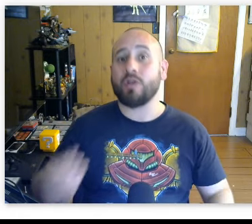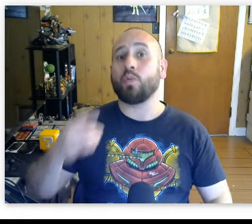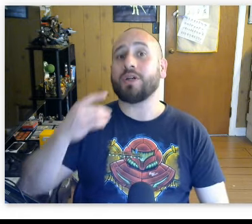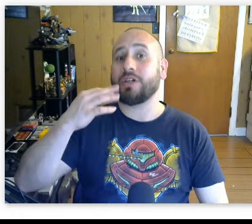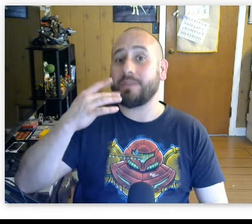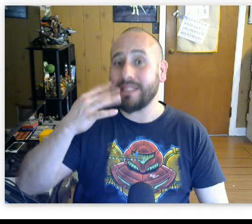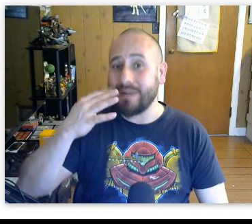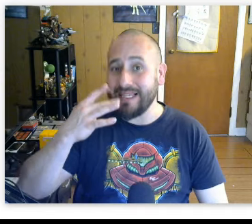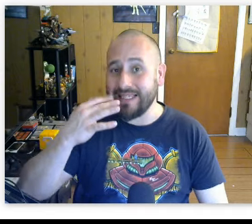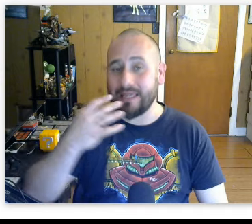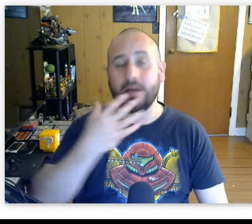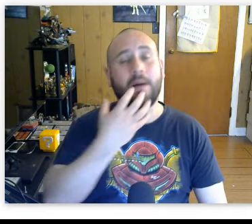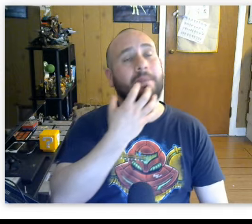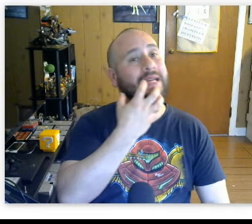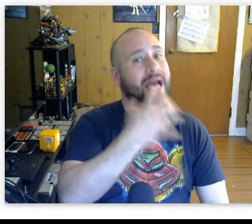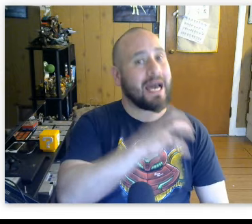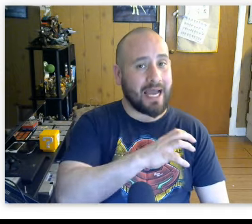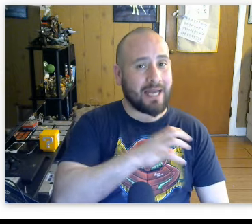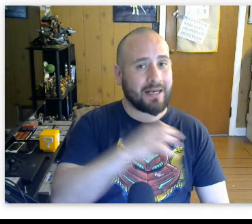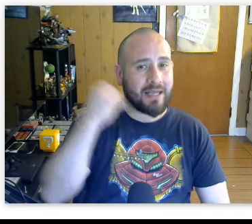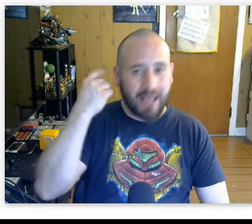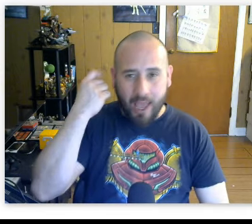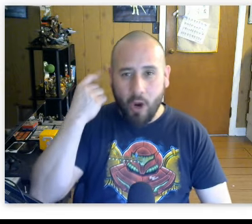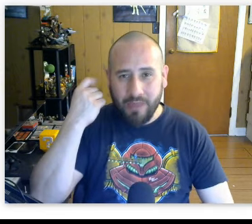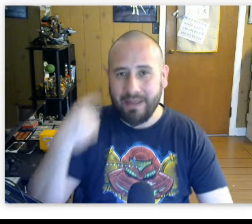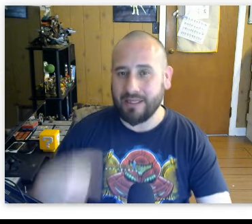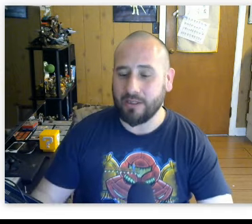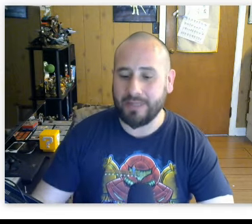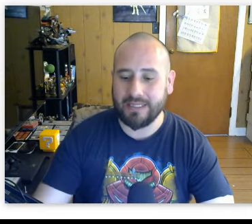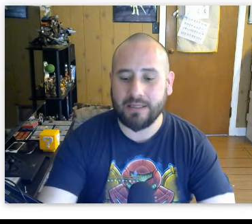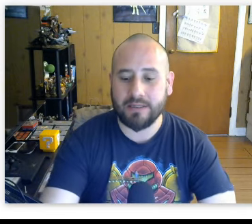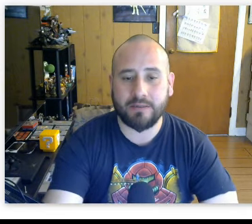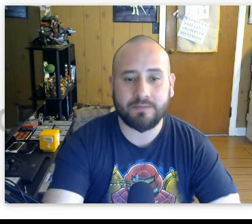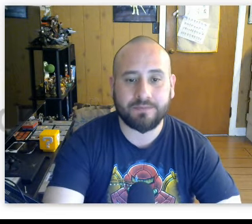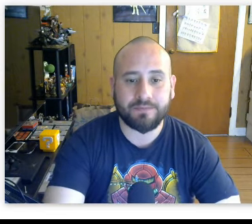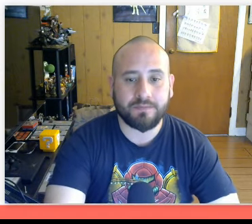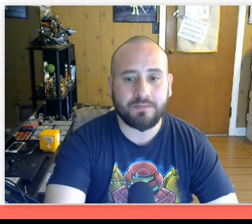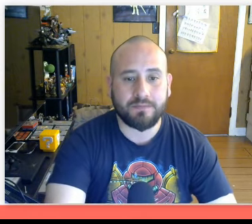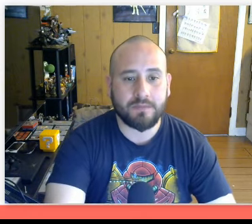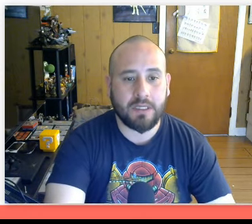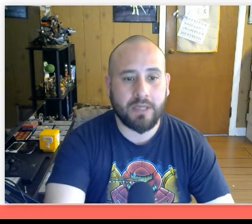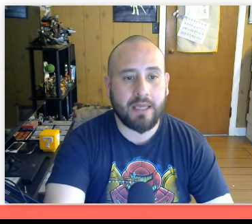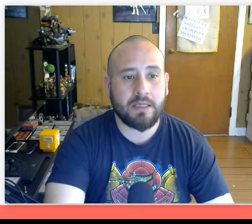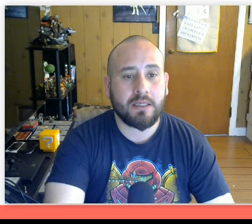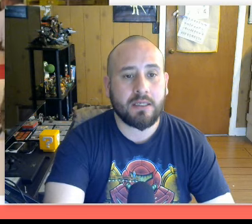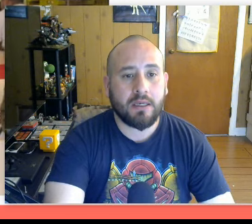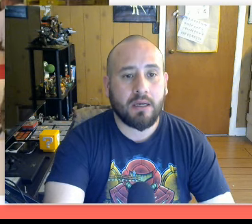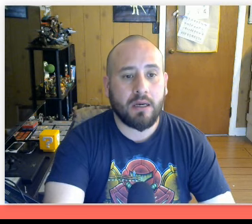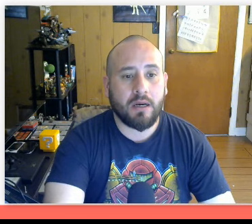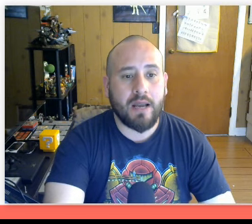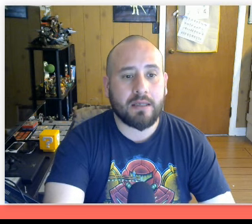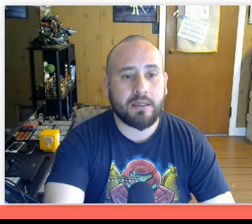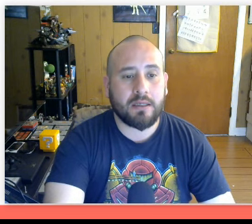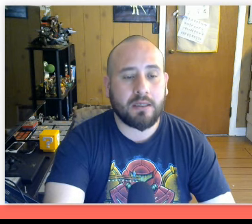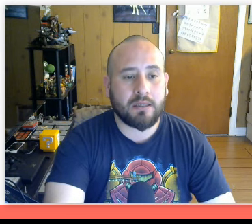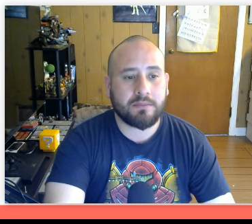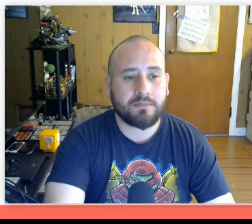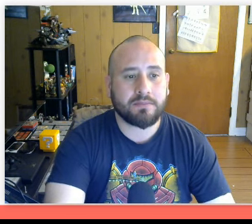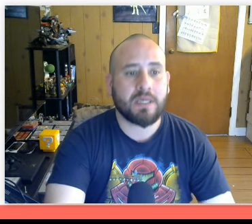wings, which could be spicy, but not hot. I hope that made a little bit of sense. Okay. All right.